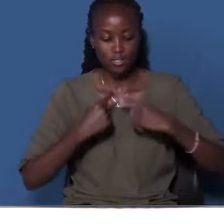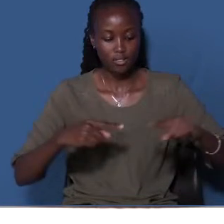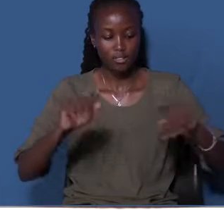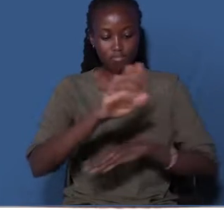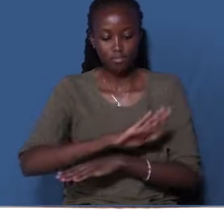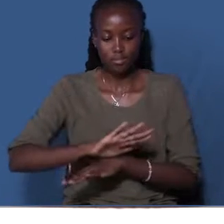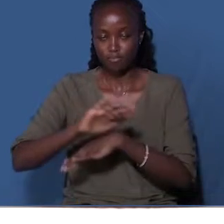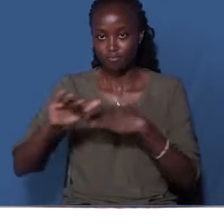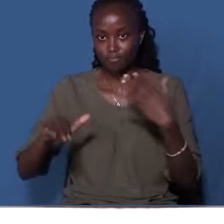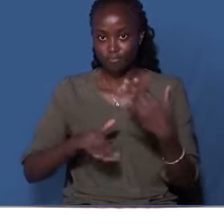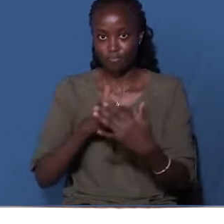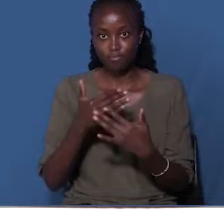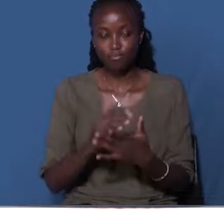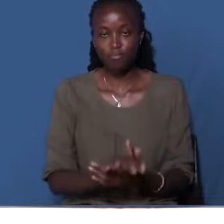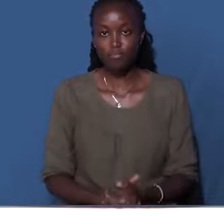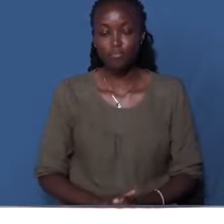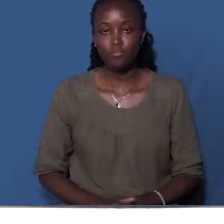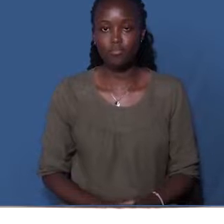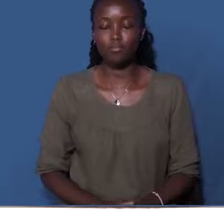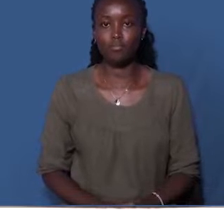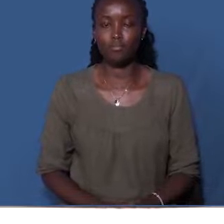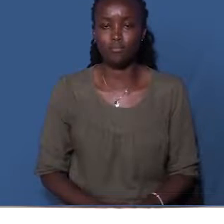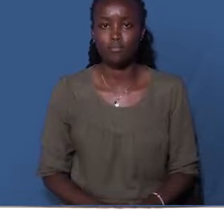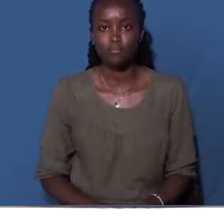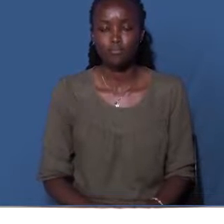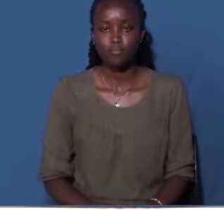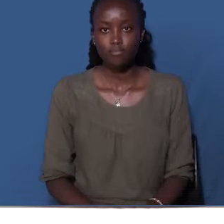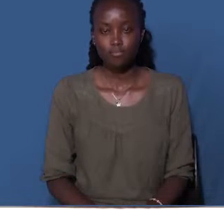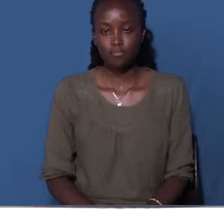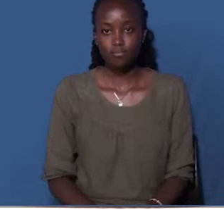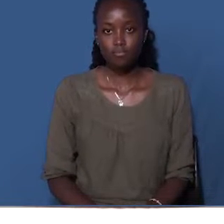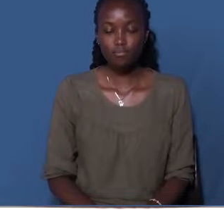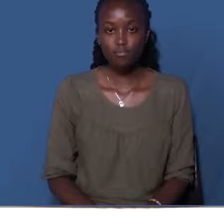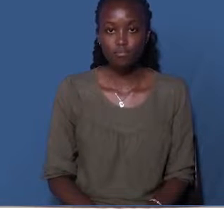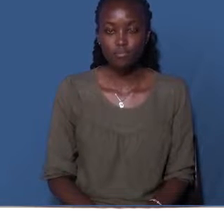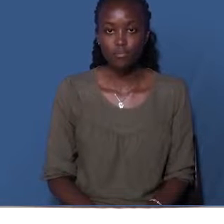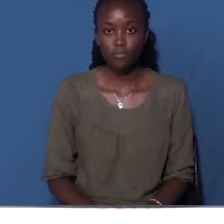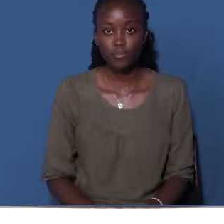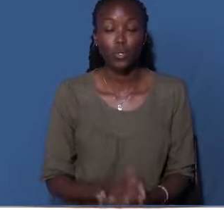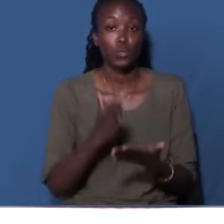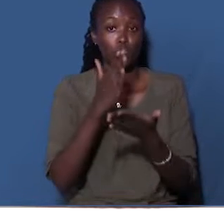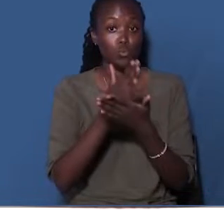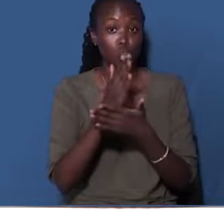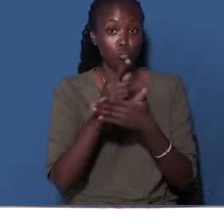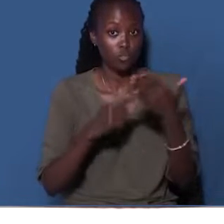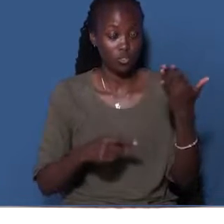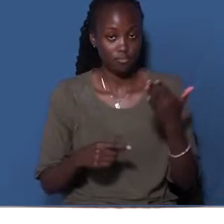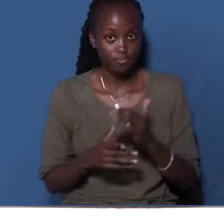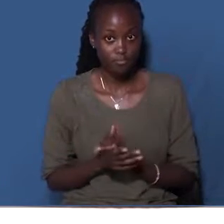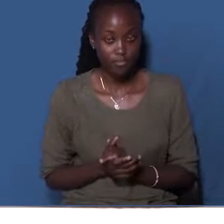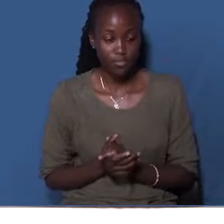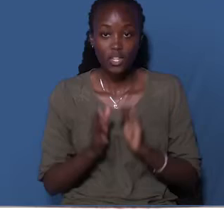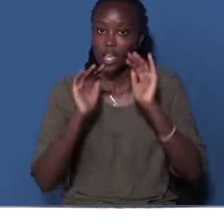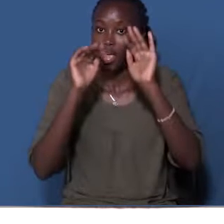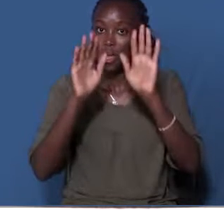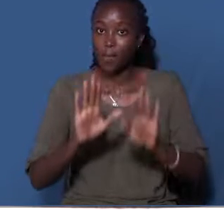go. The truth of the matter, as Bernadette Farrell has written in this song, you notice that there's a push for